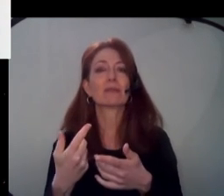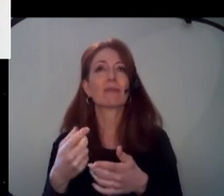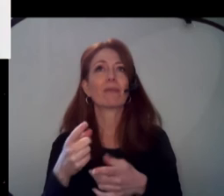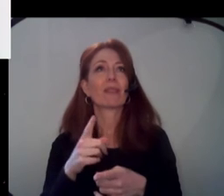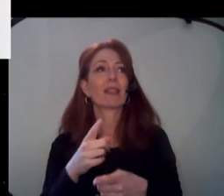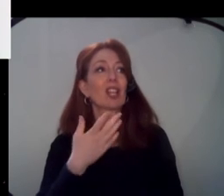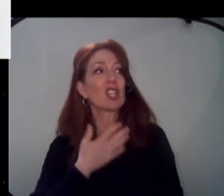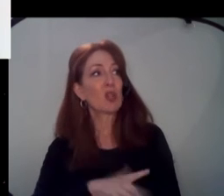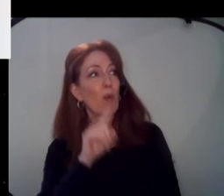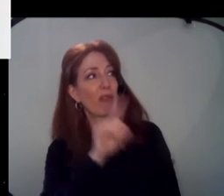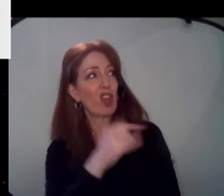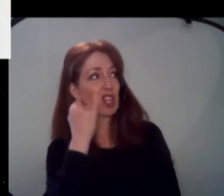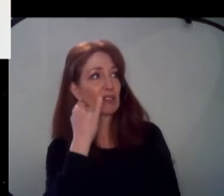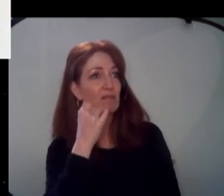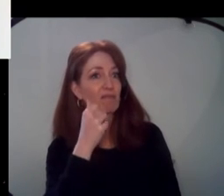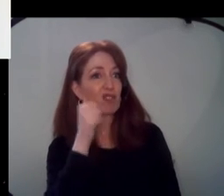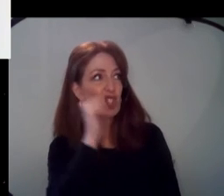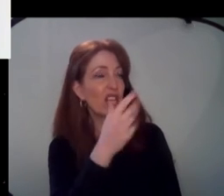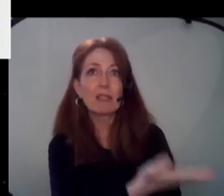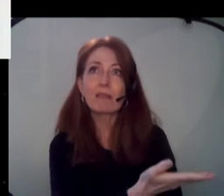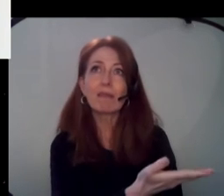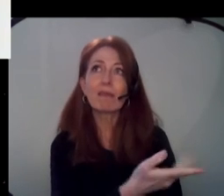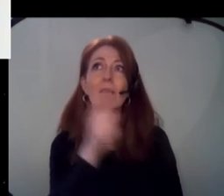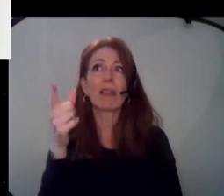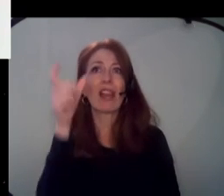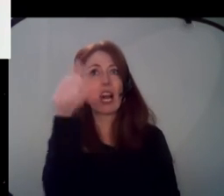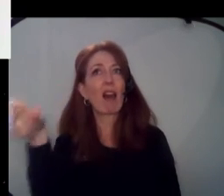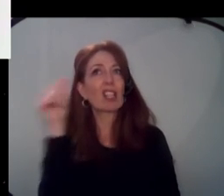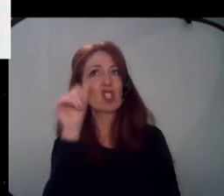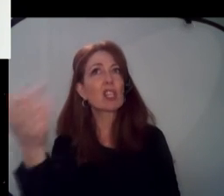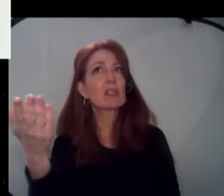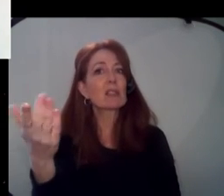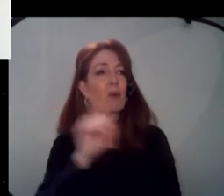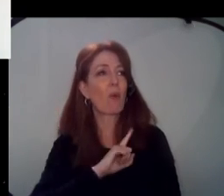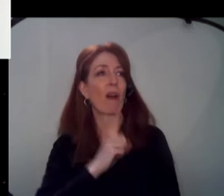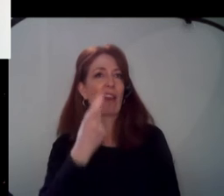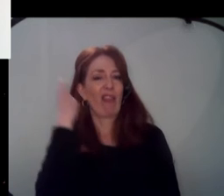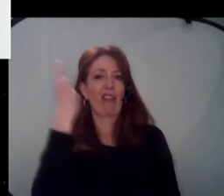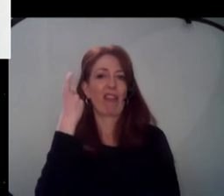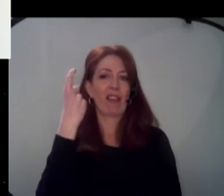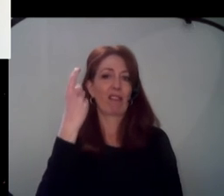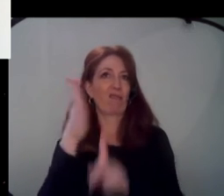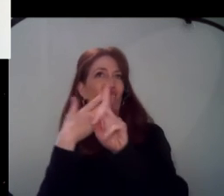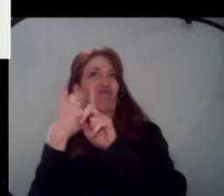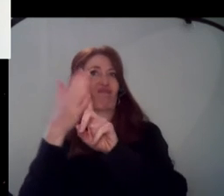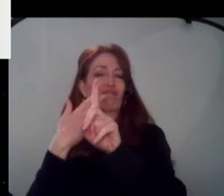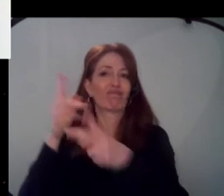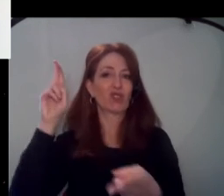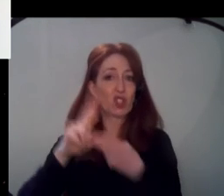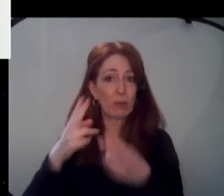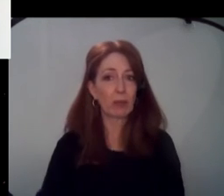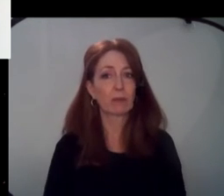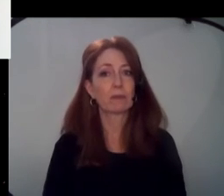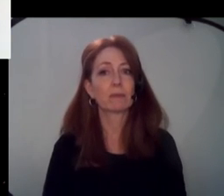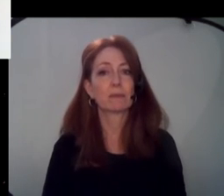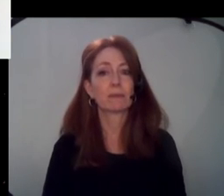models who are cheating her, and on the other hand, not be ripped off by the clients who think that they can, in one case, she has a client who gets